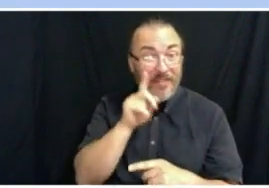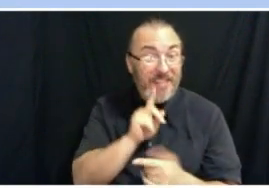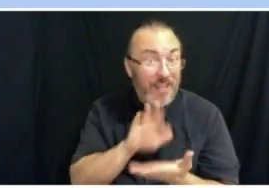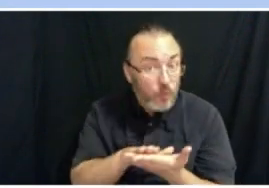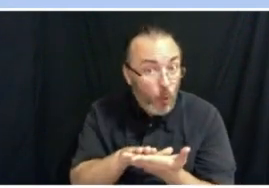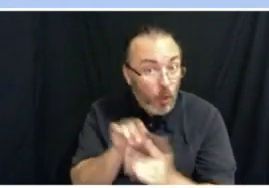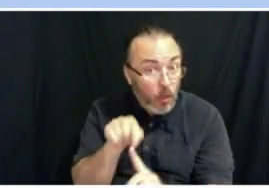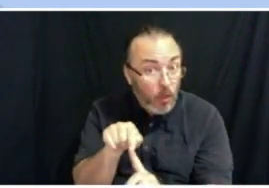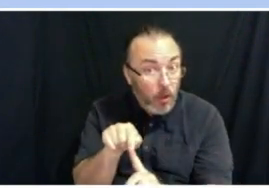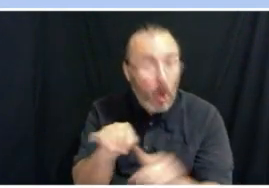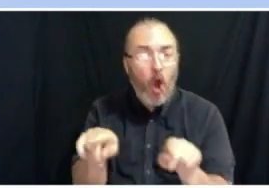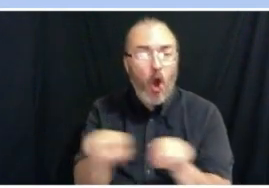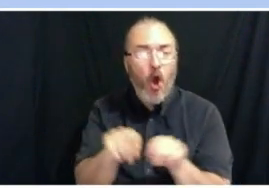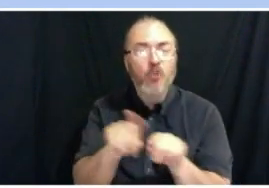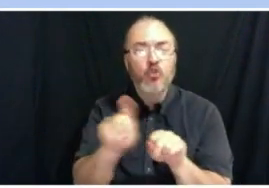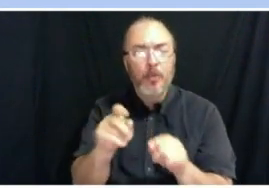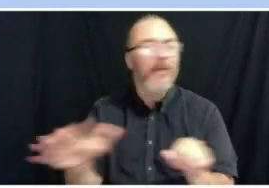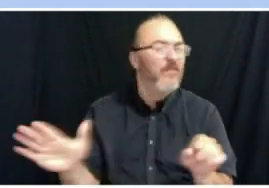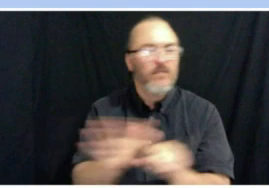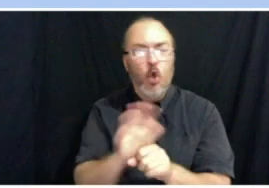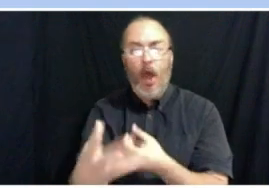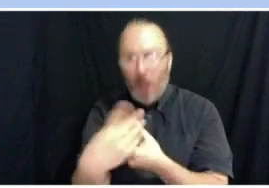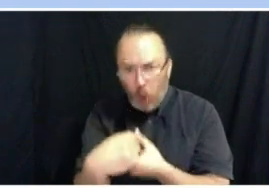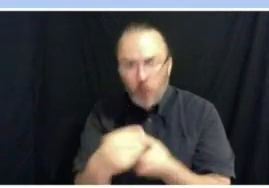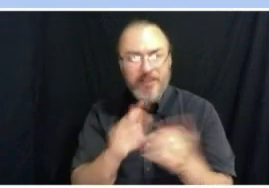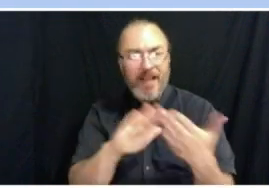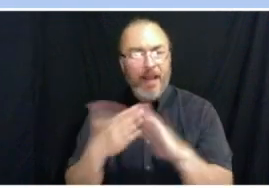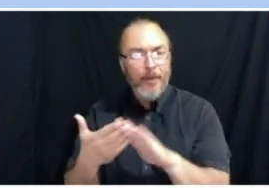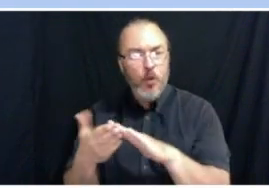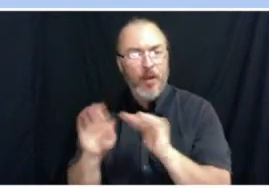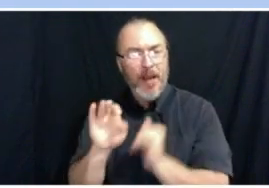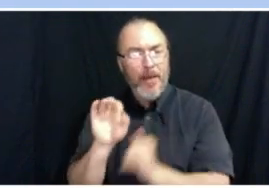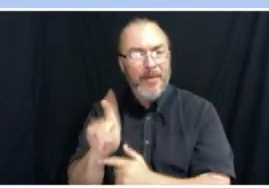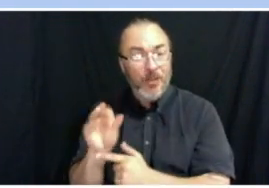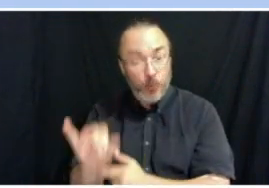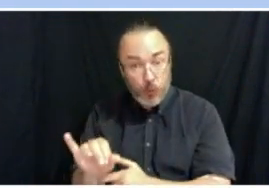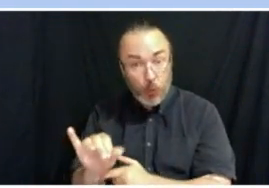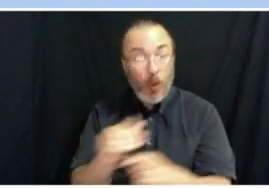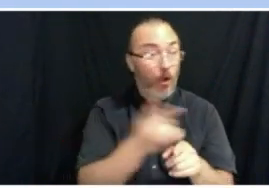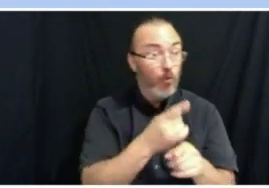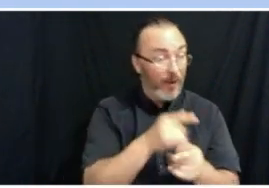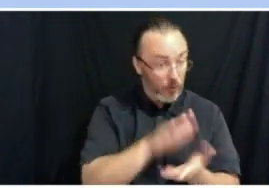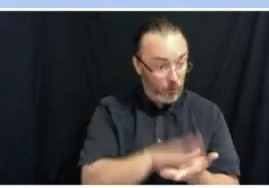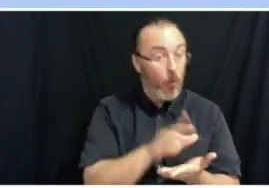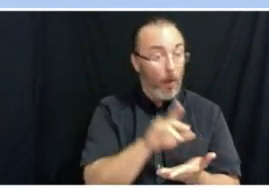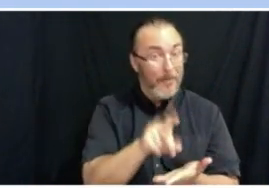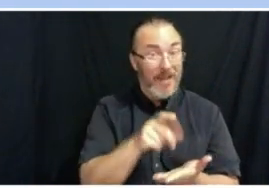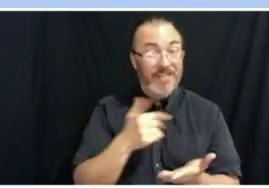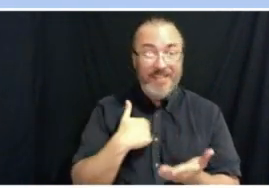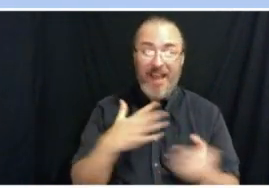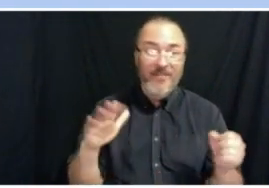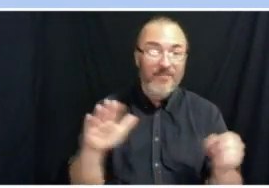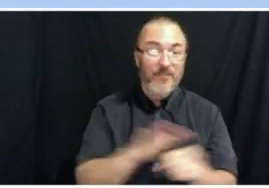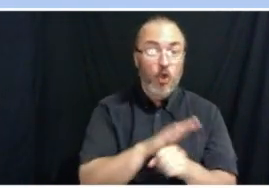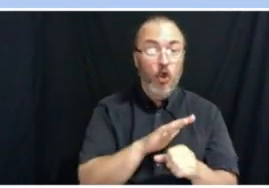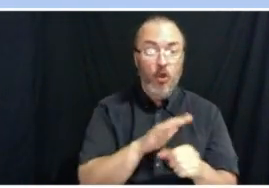has to be fully inclusive and community-based. And regular schools still have to be fully accommodating for